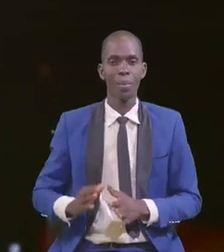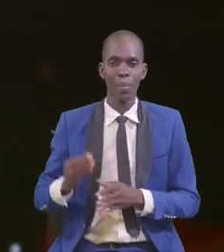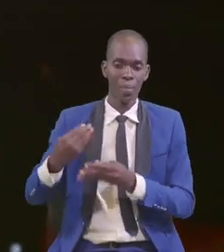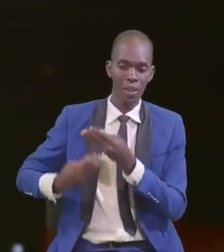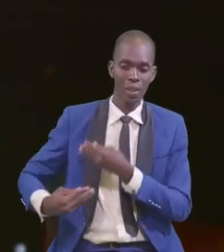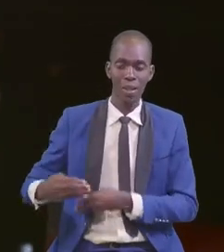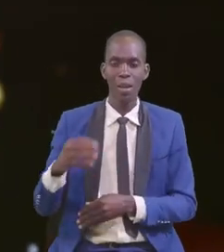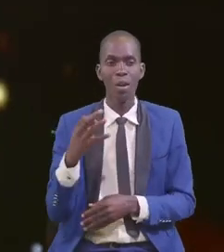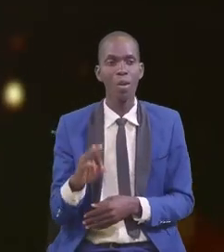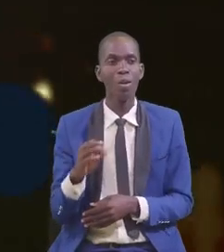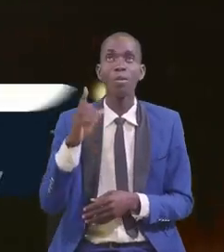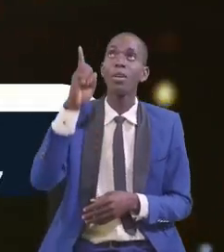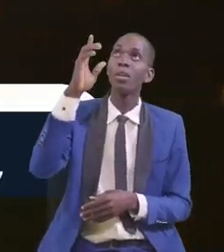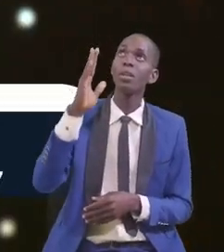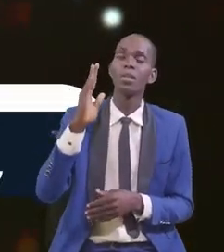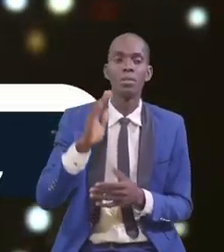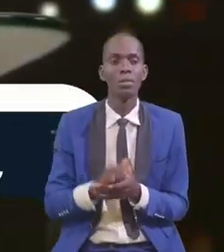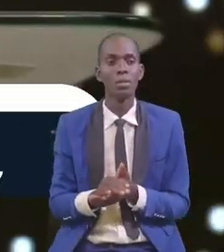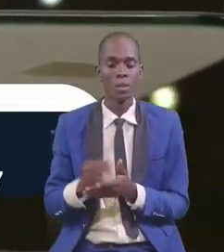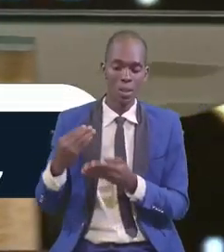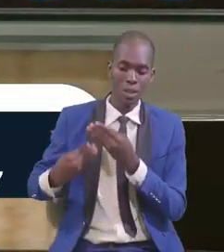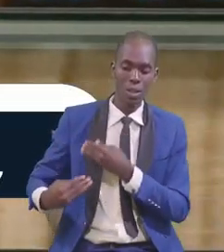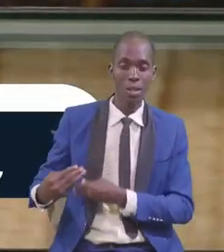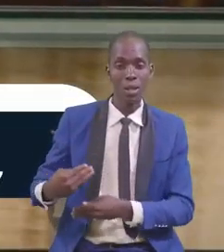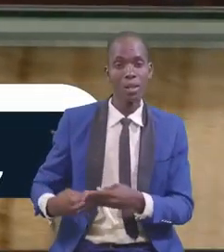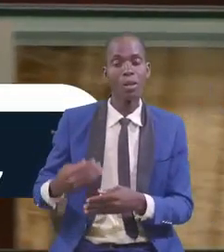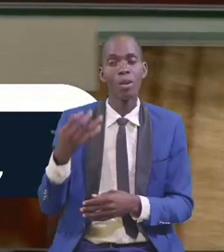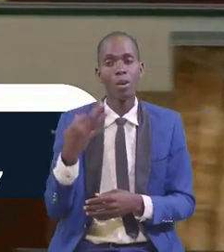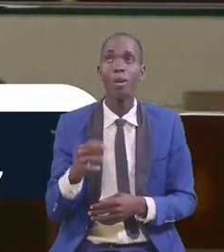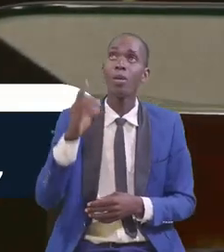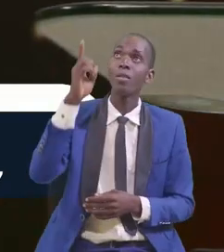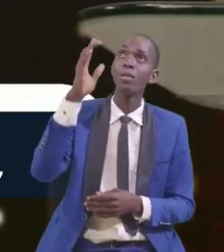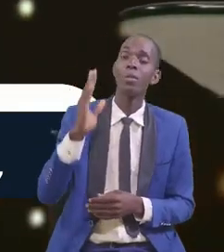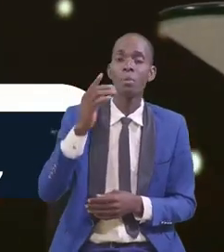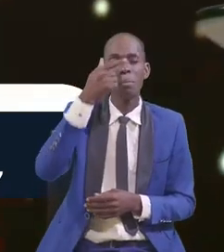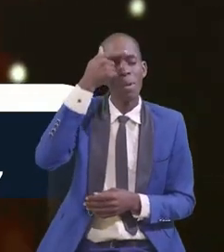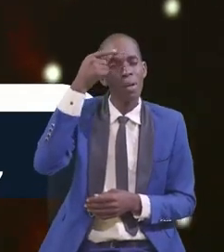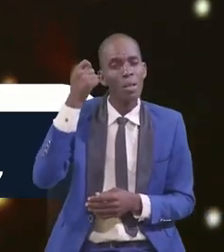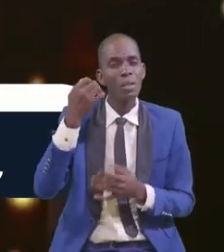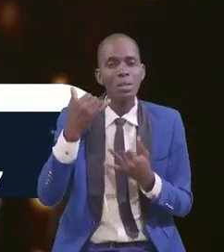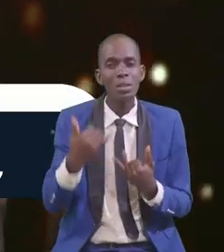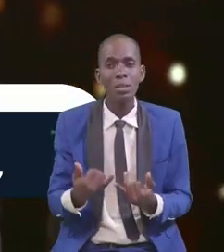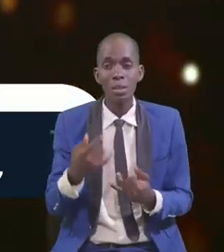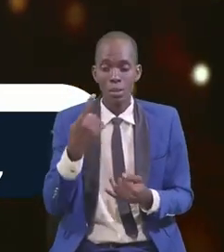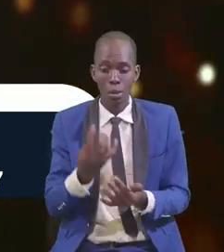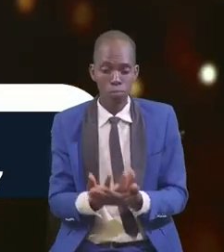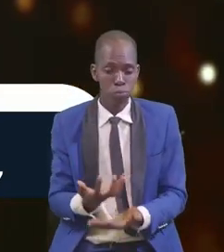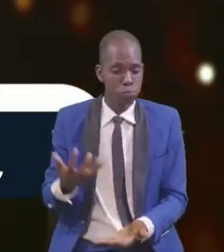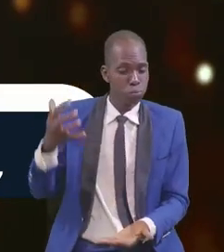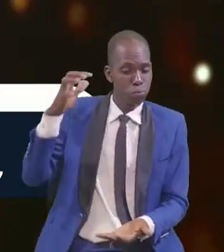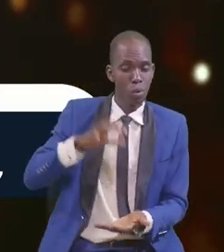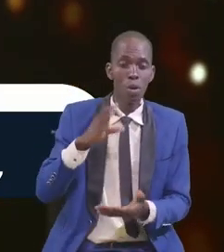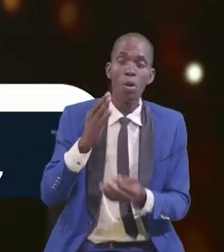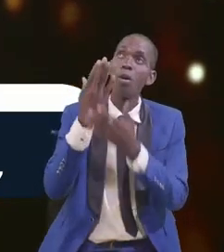heirs of God. Heirs of God. Because now the wealth of heaven